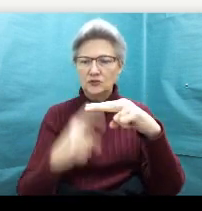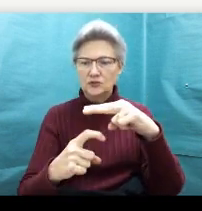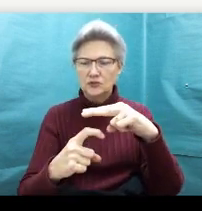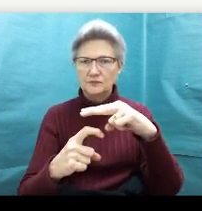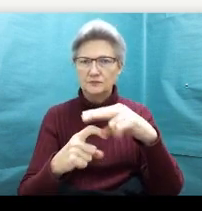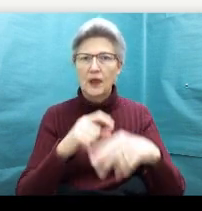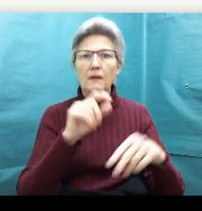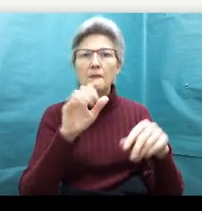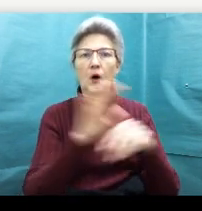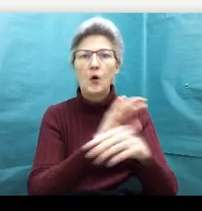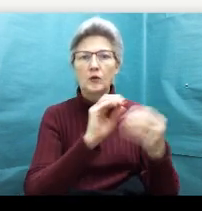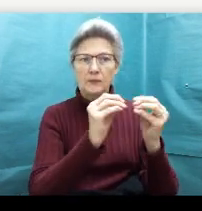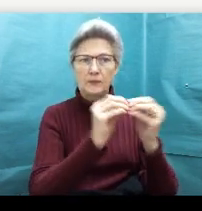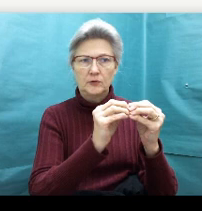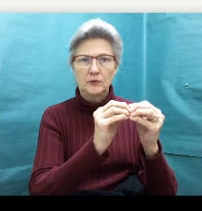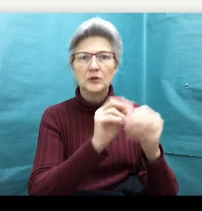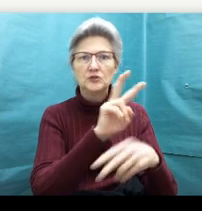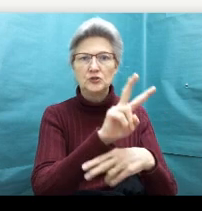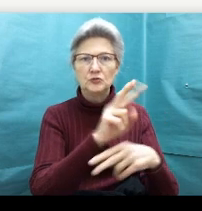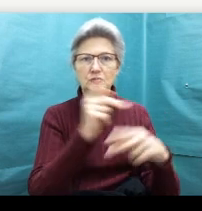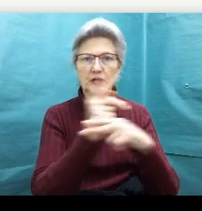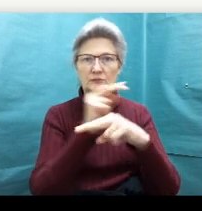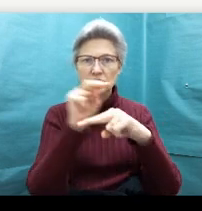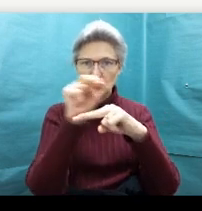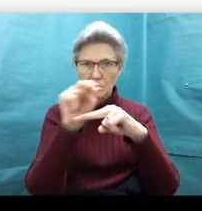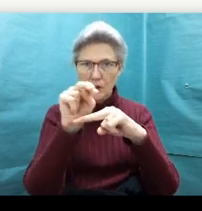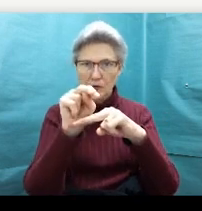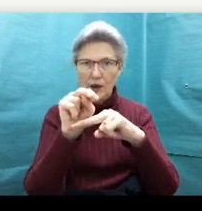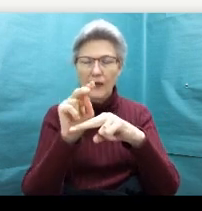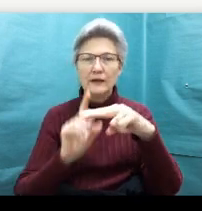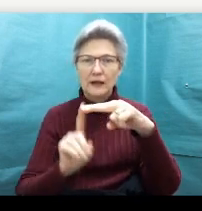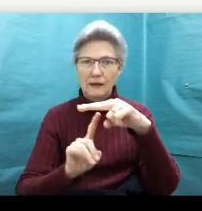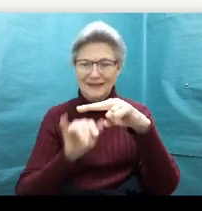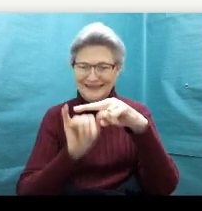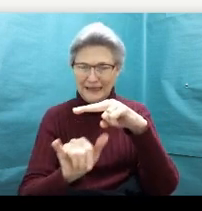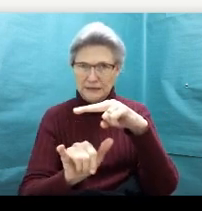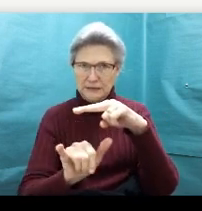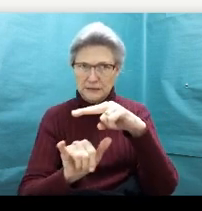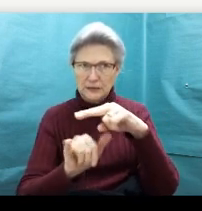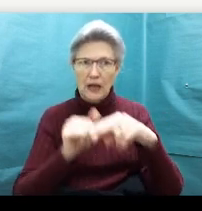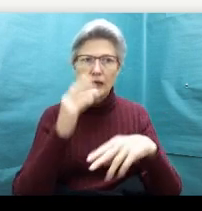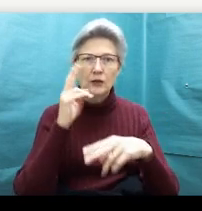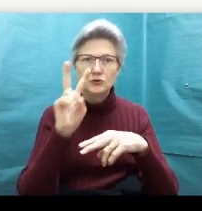numerator and I keep the denominator. So I know that this equals, I'm going to type it,